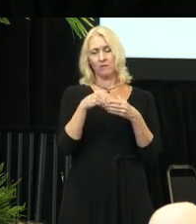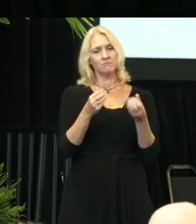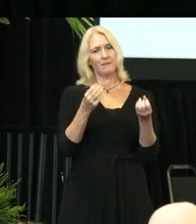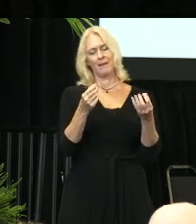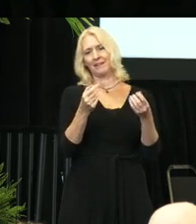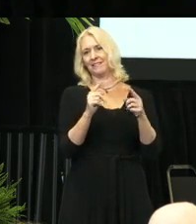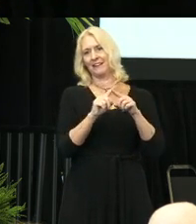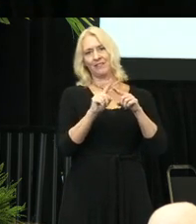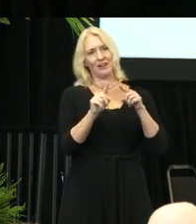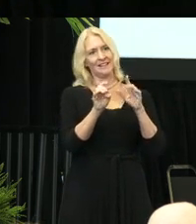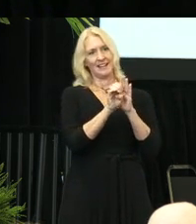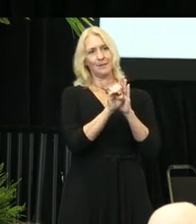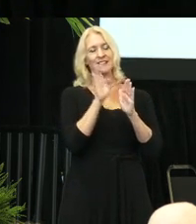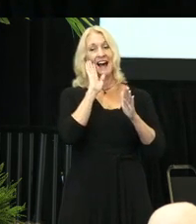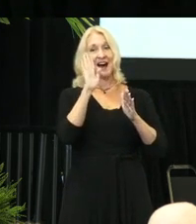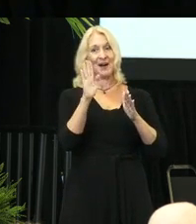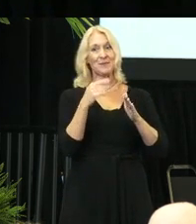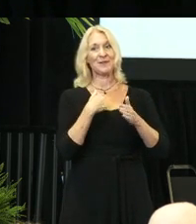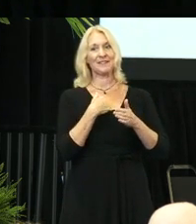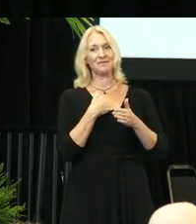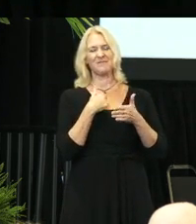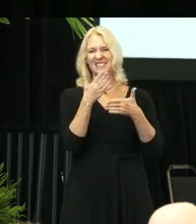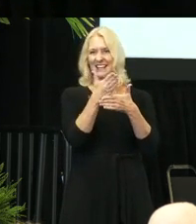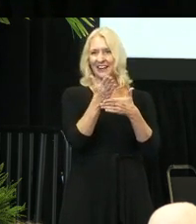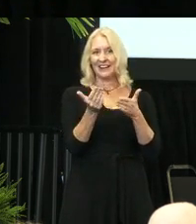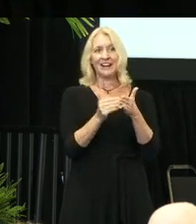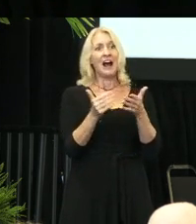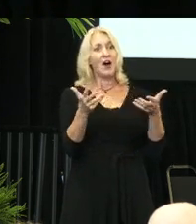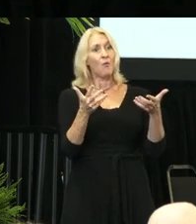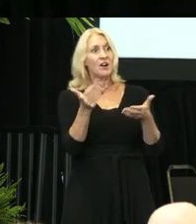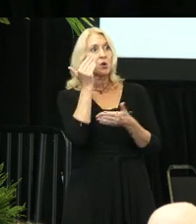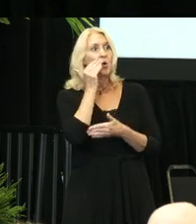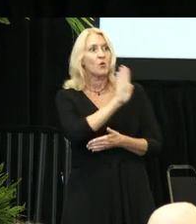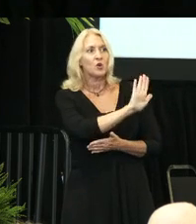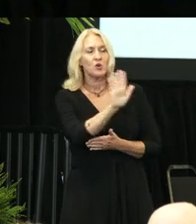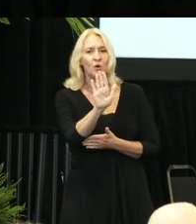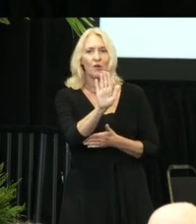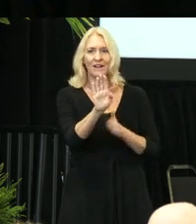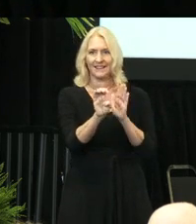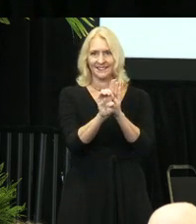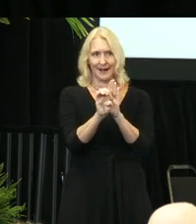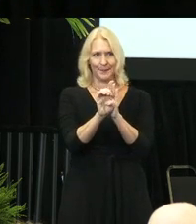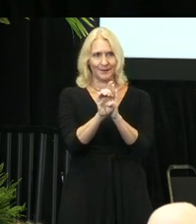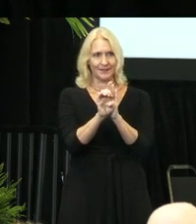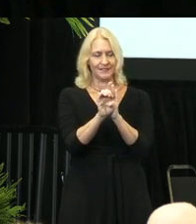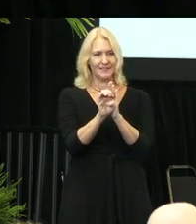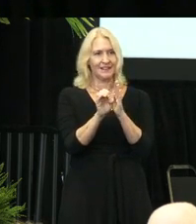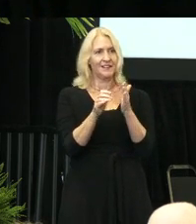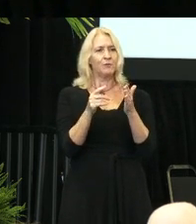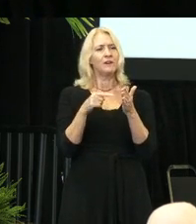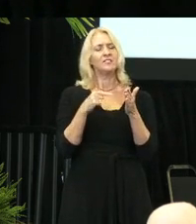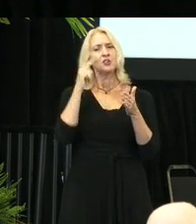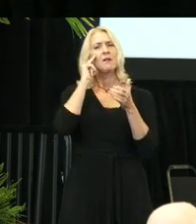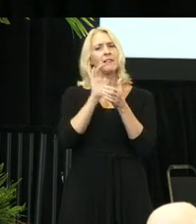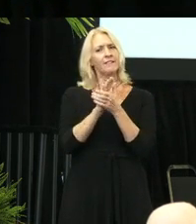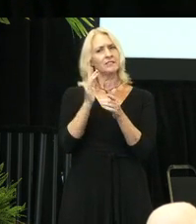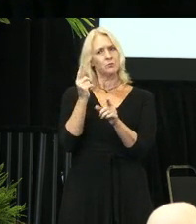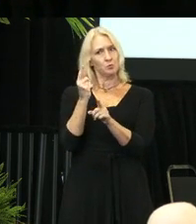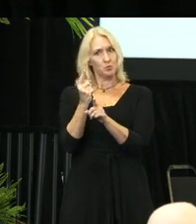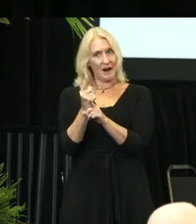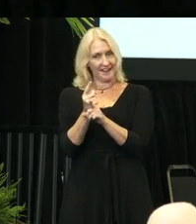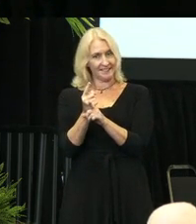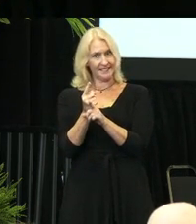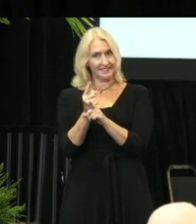with you, and I will throughout this year, but share your examples of what is right with each other. Because the great work that is